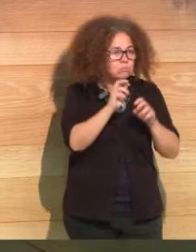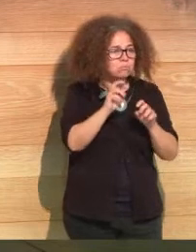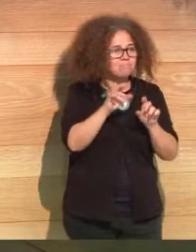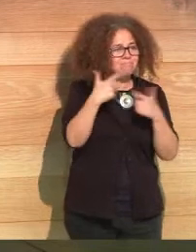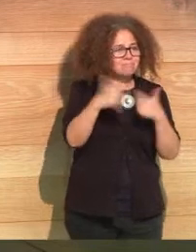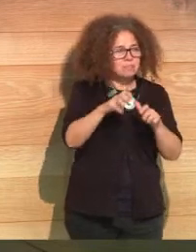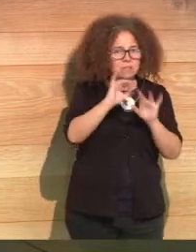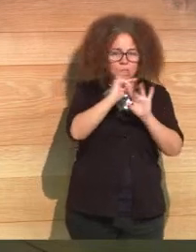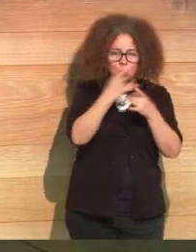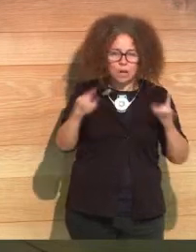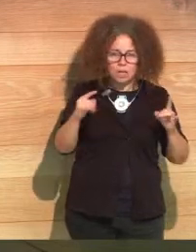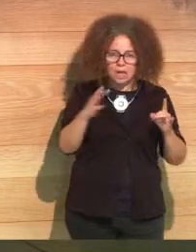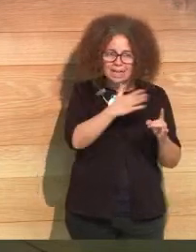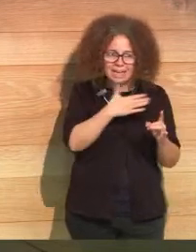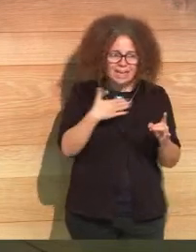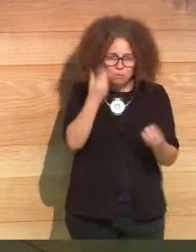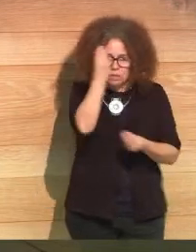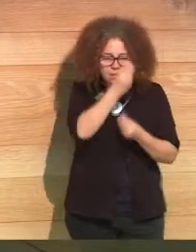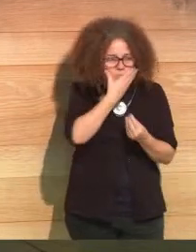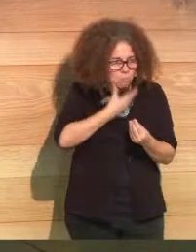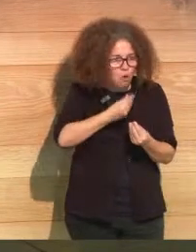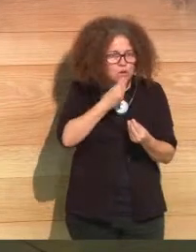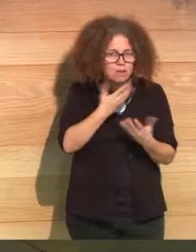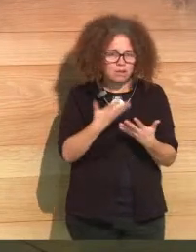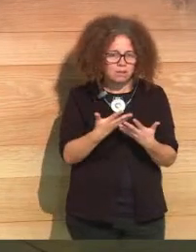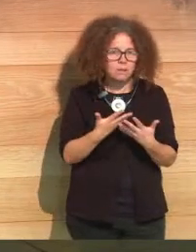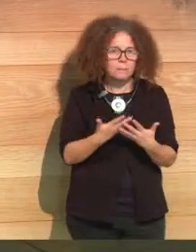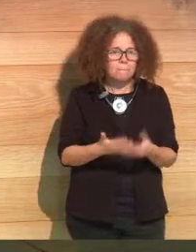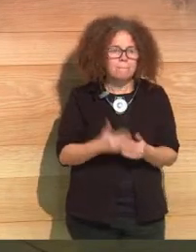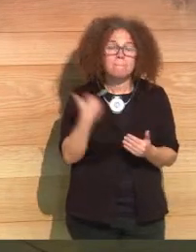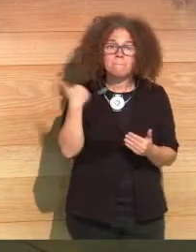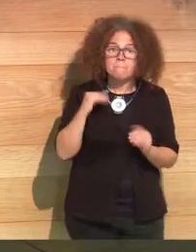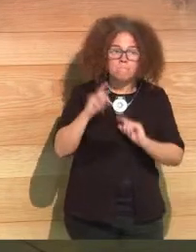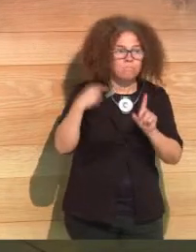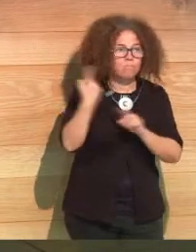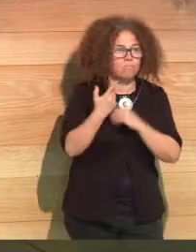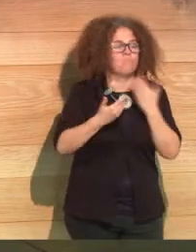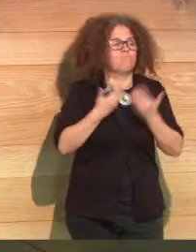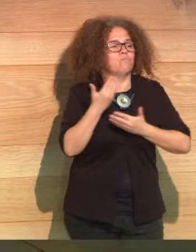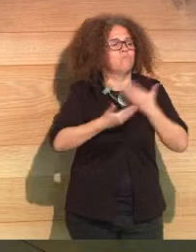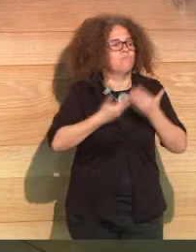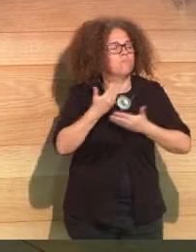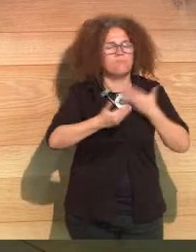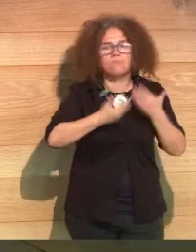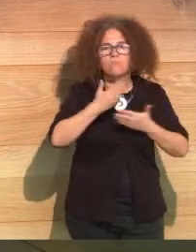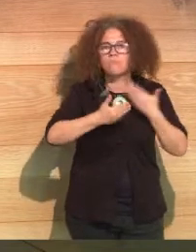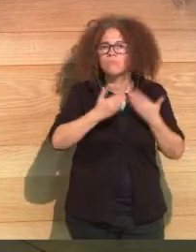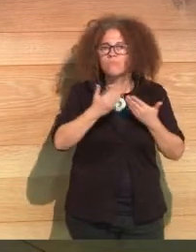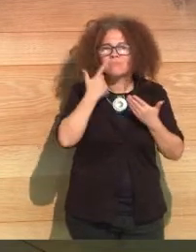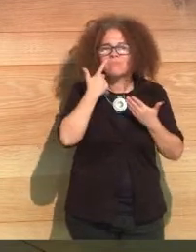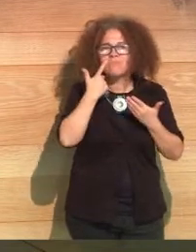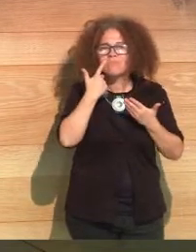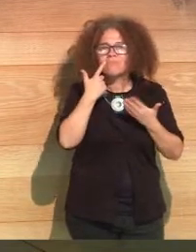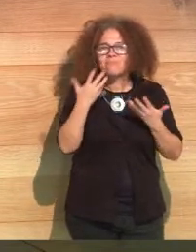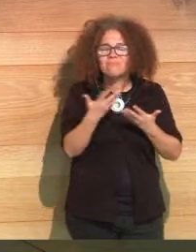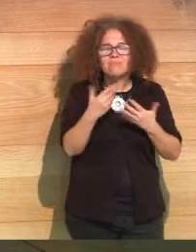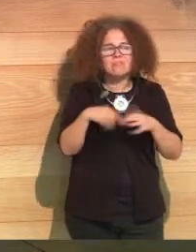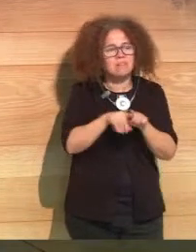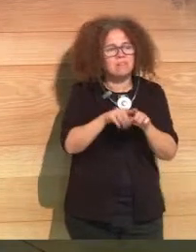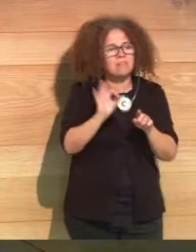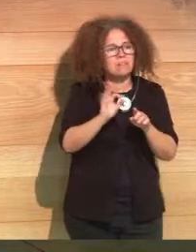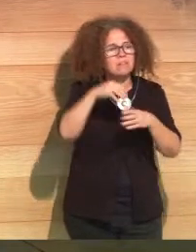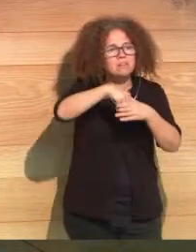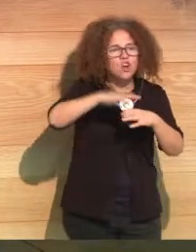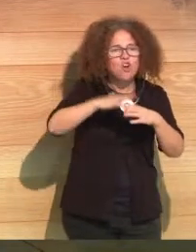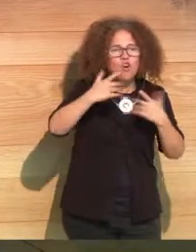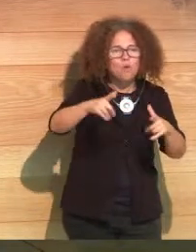is beautiful. And then when you continue, you see this the big coal mine that sort of changed my life 2 years ago